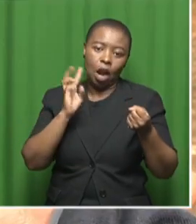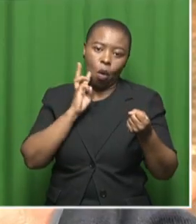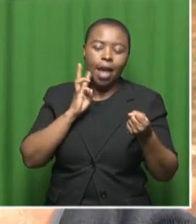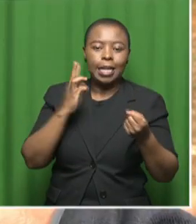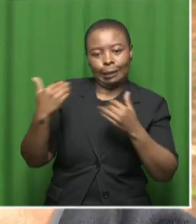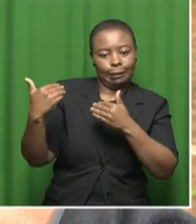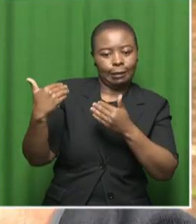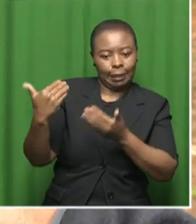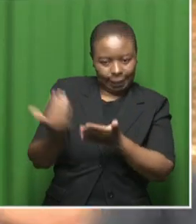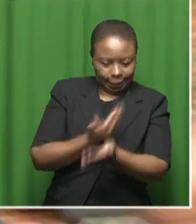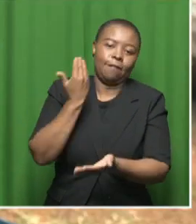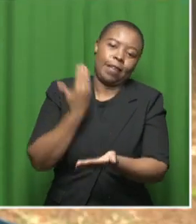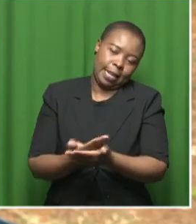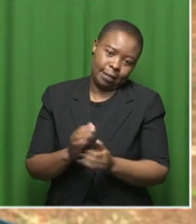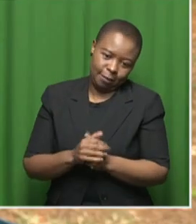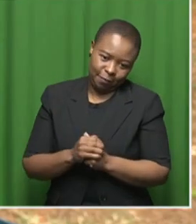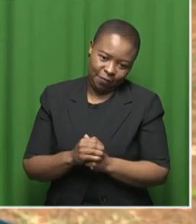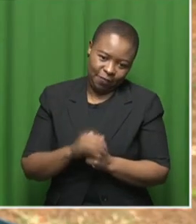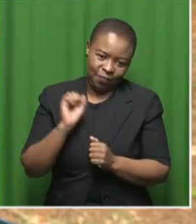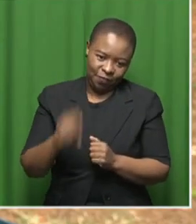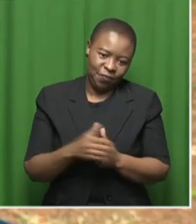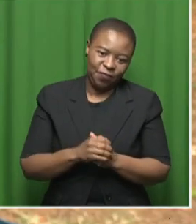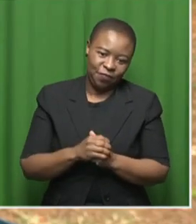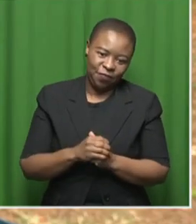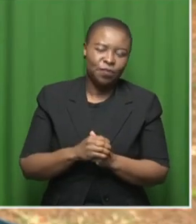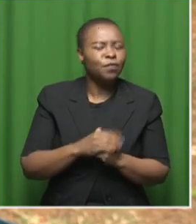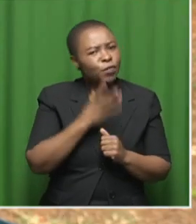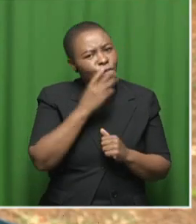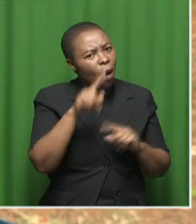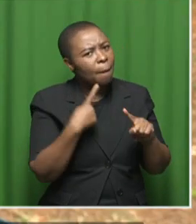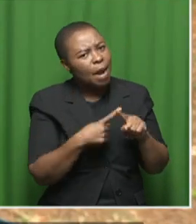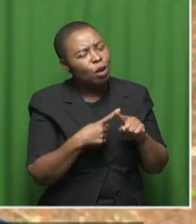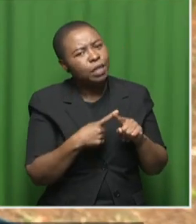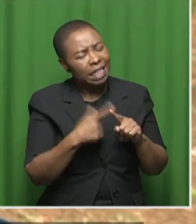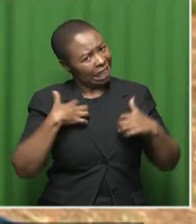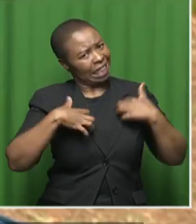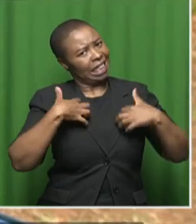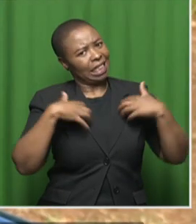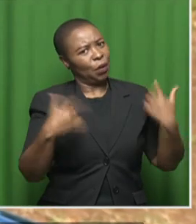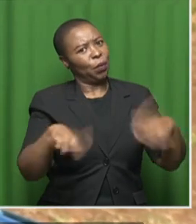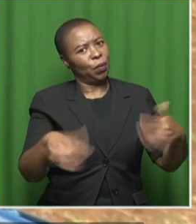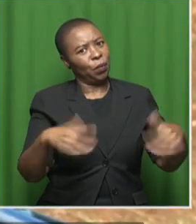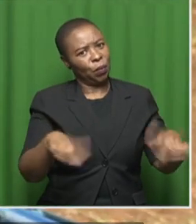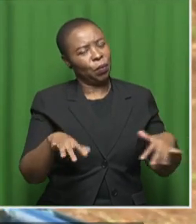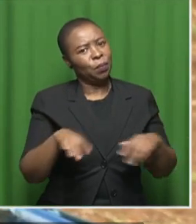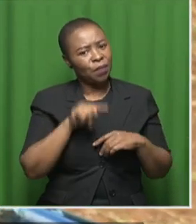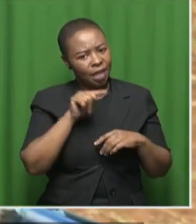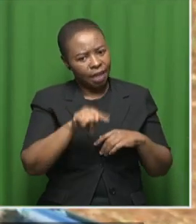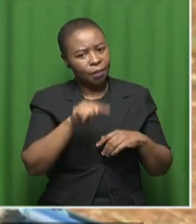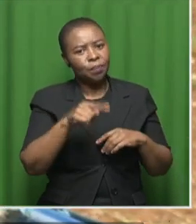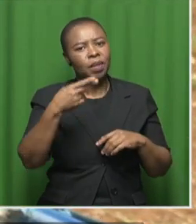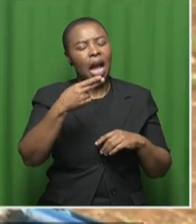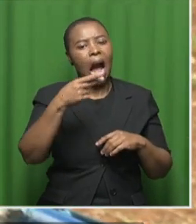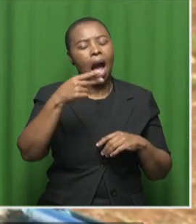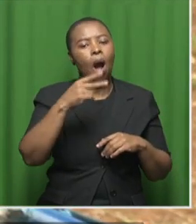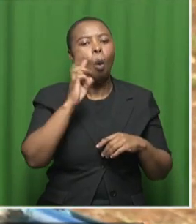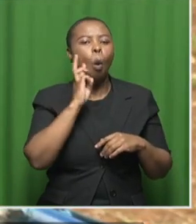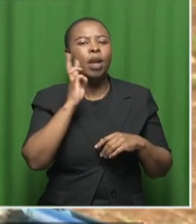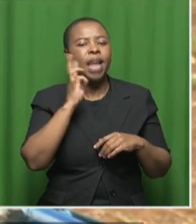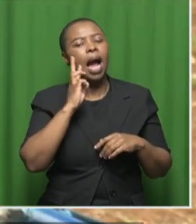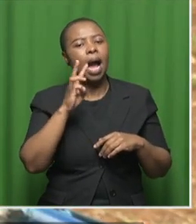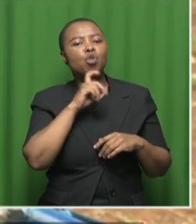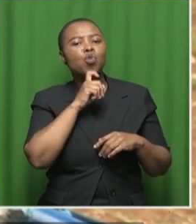safe. Yes. And you're speaking about something that is exciting here. This is a hydrogen car.